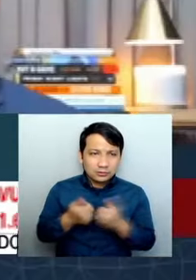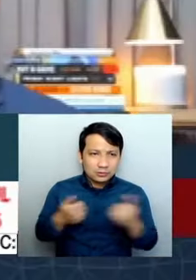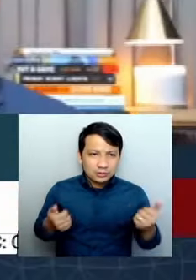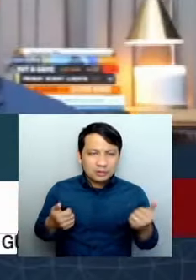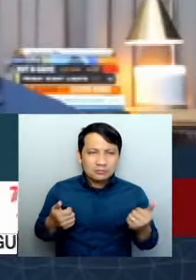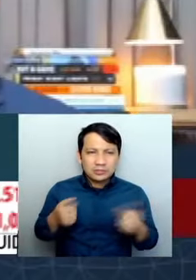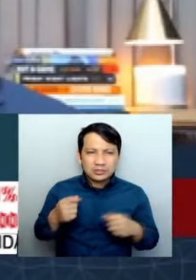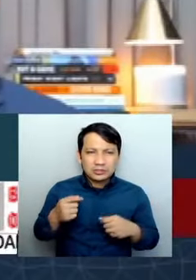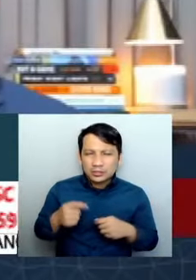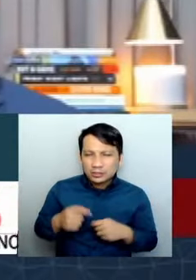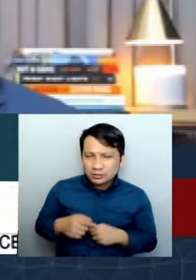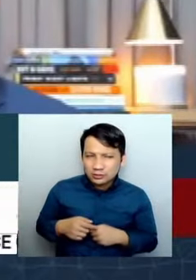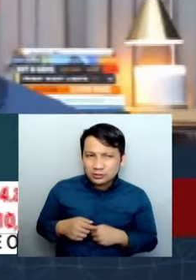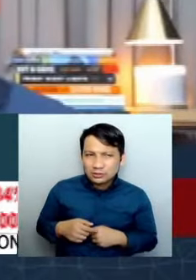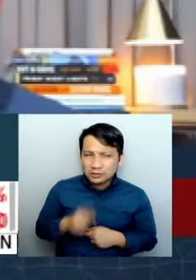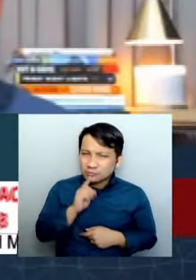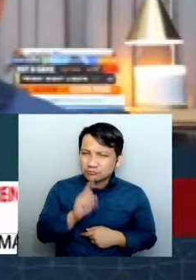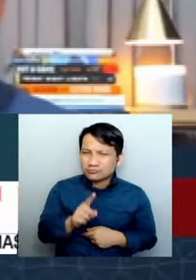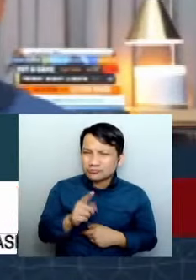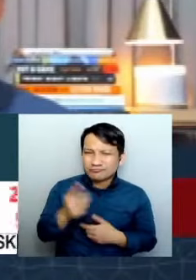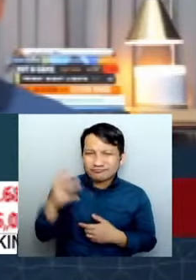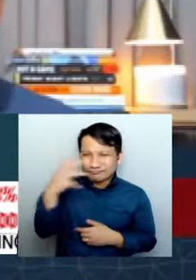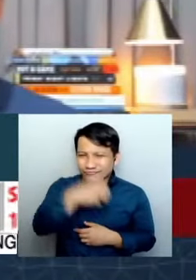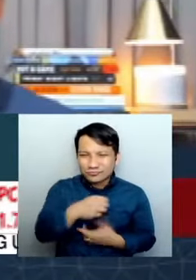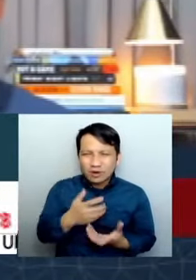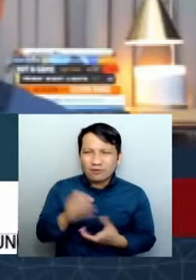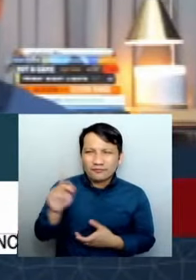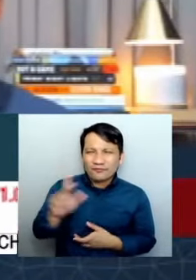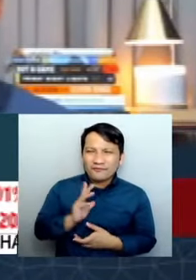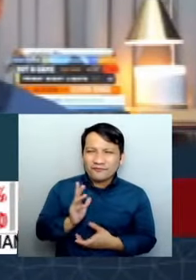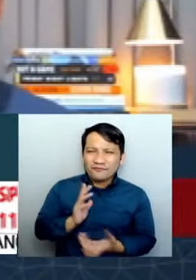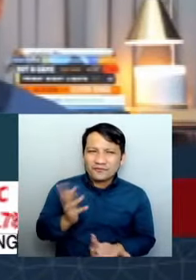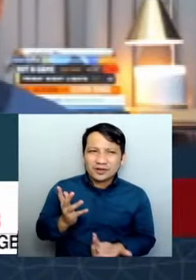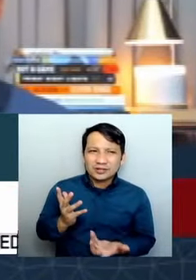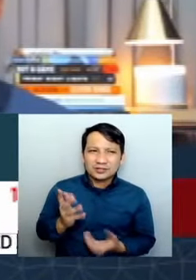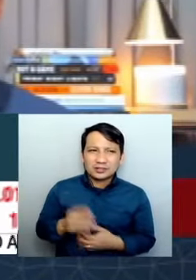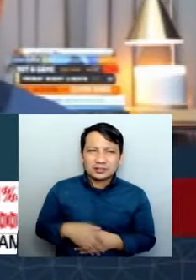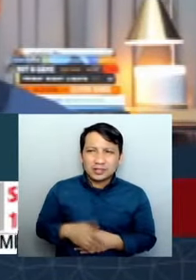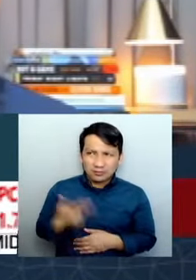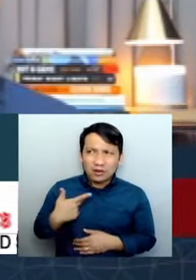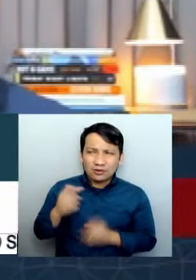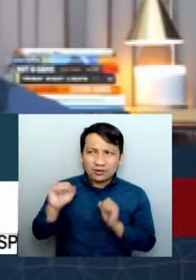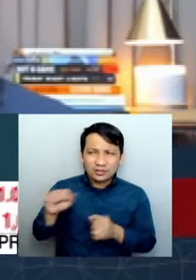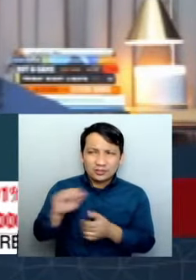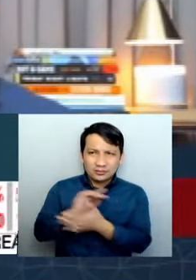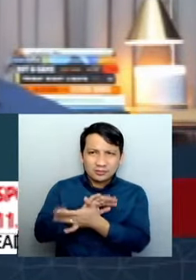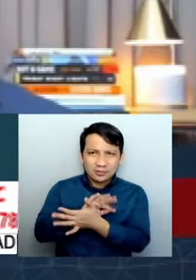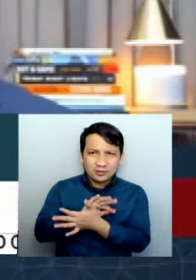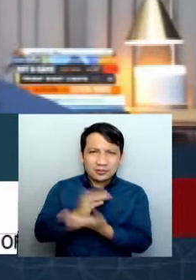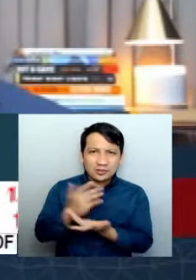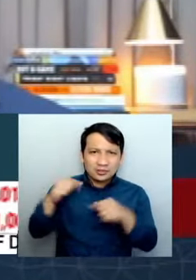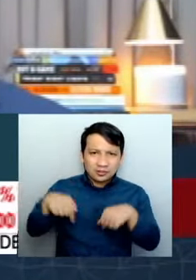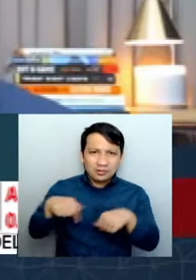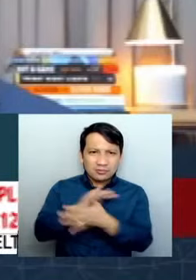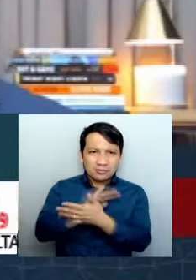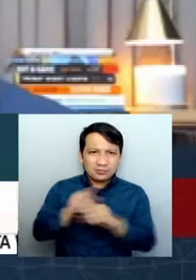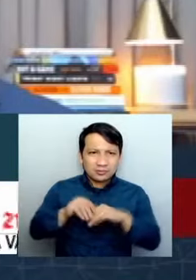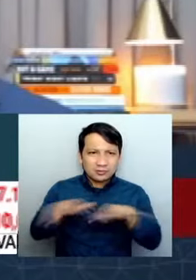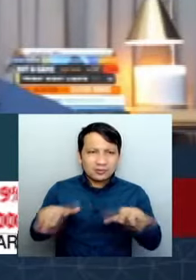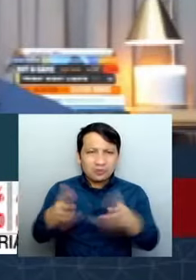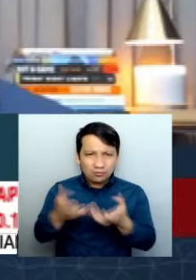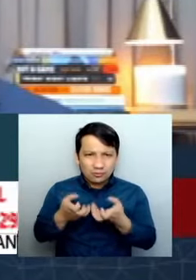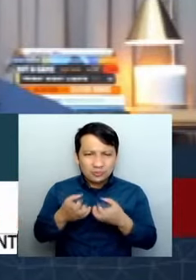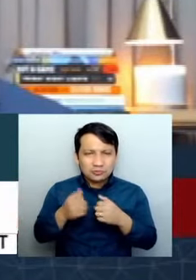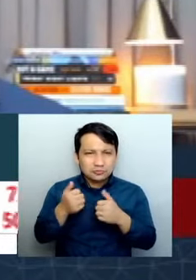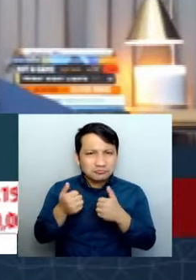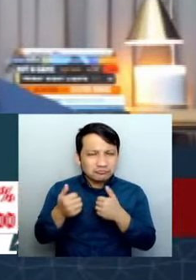So it was a weird feeling. Cause I was like, okay, I have COVID, we're in a pandemic, but I'm still going to the Olympics. So it was just